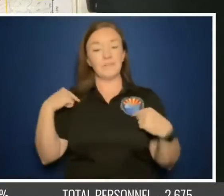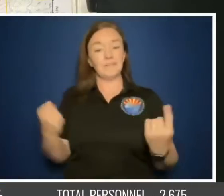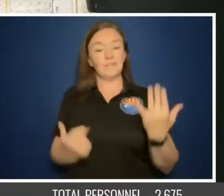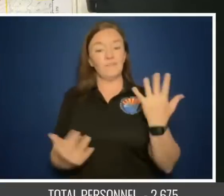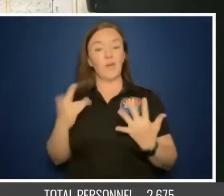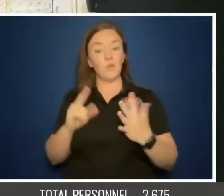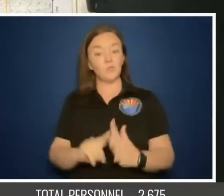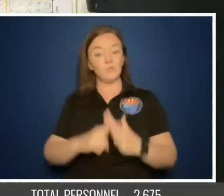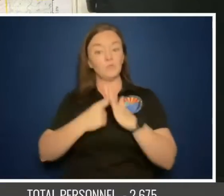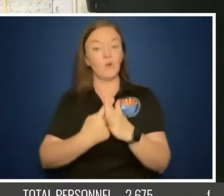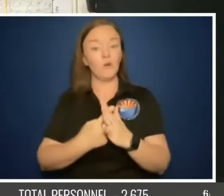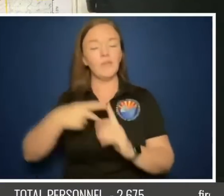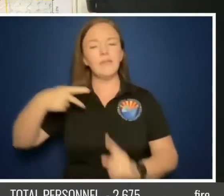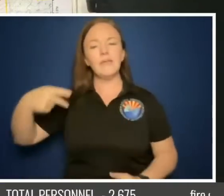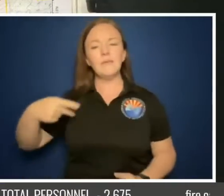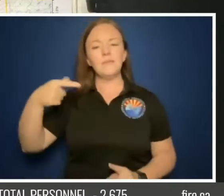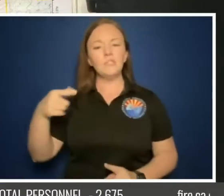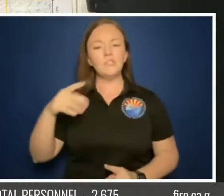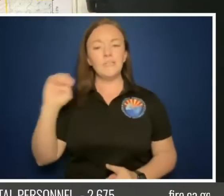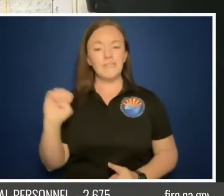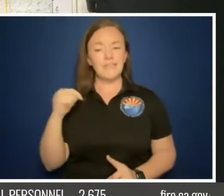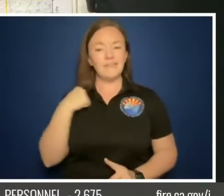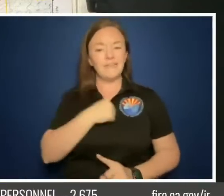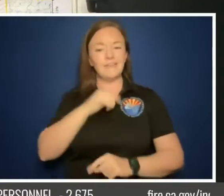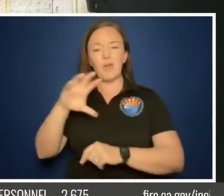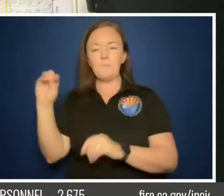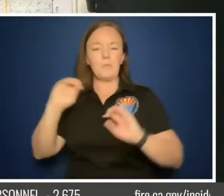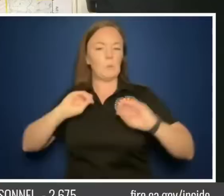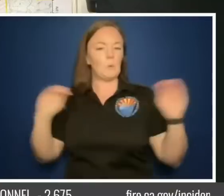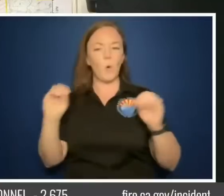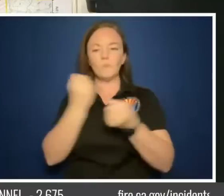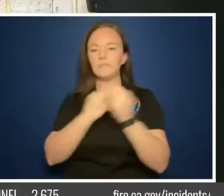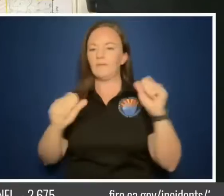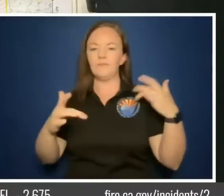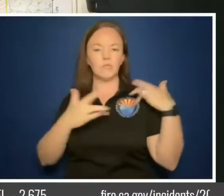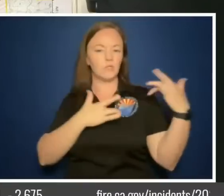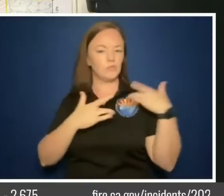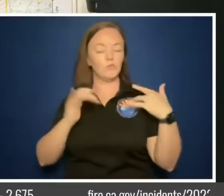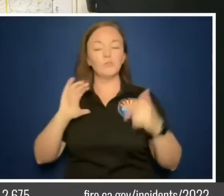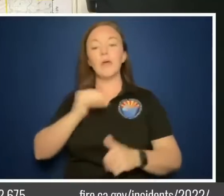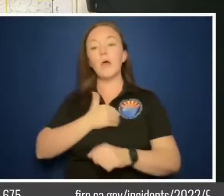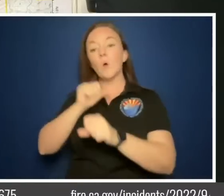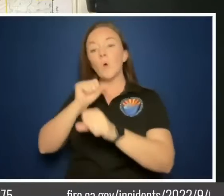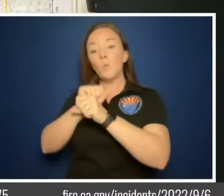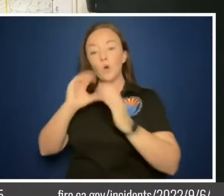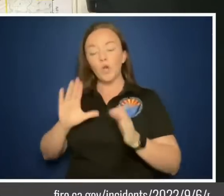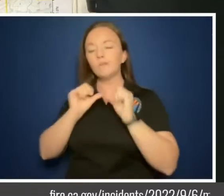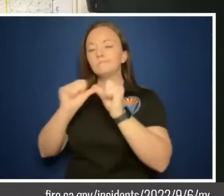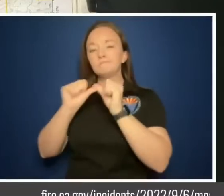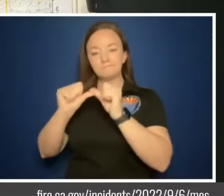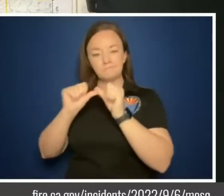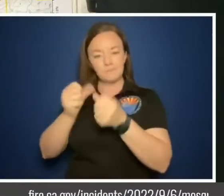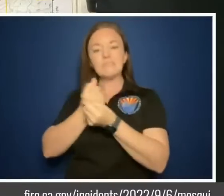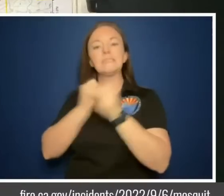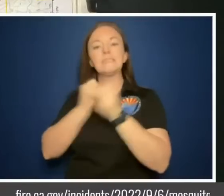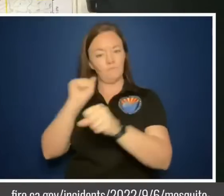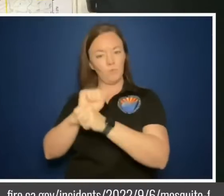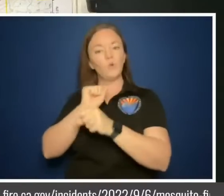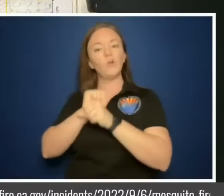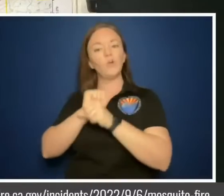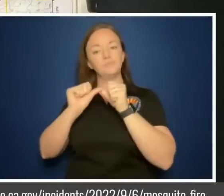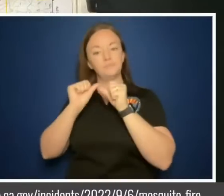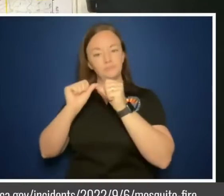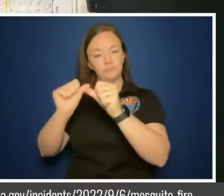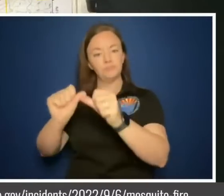has had 0 safety incidents. Our coworkers continue to work at a safe and determined pace to restore service